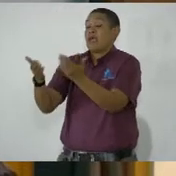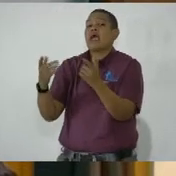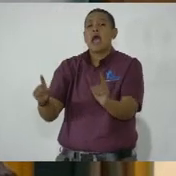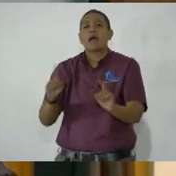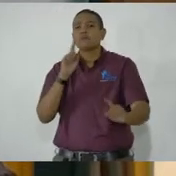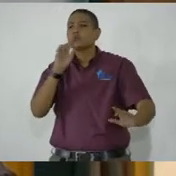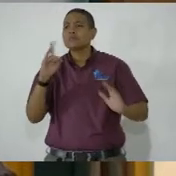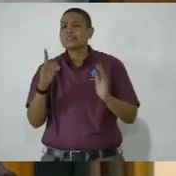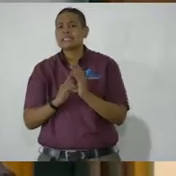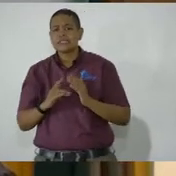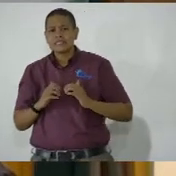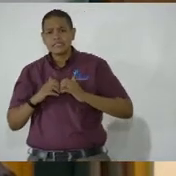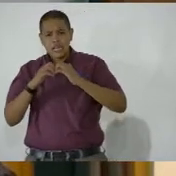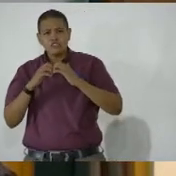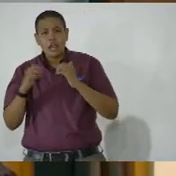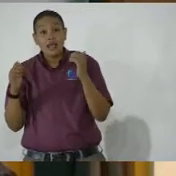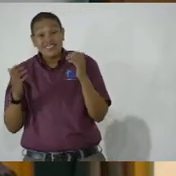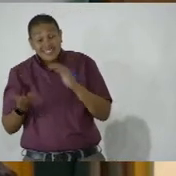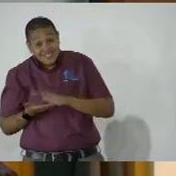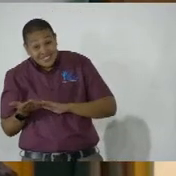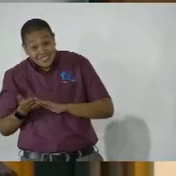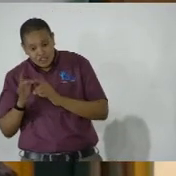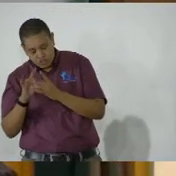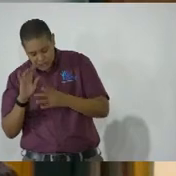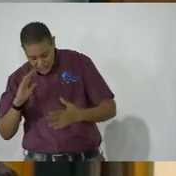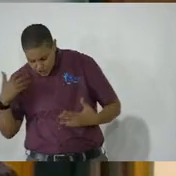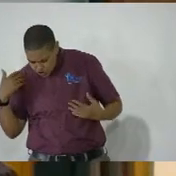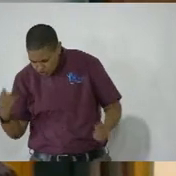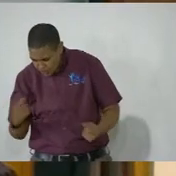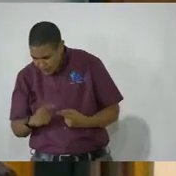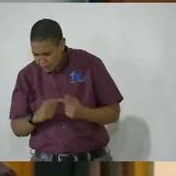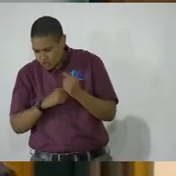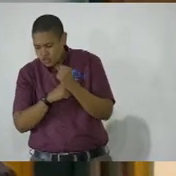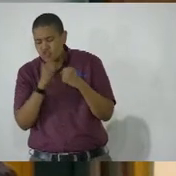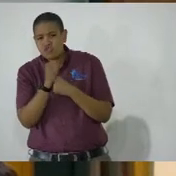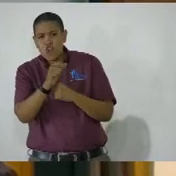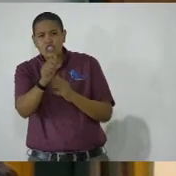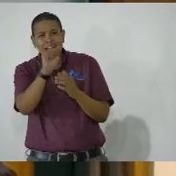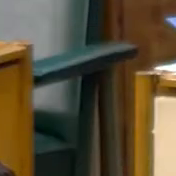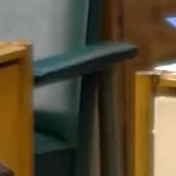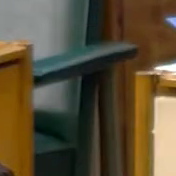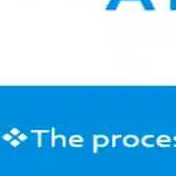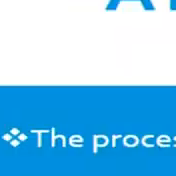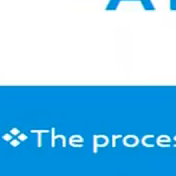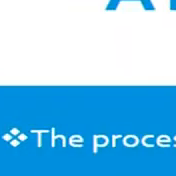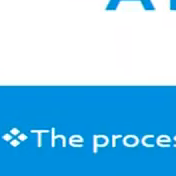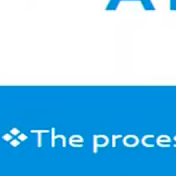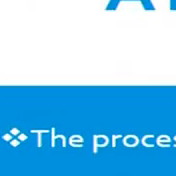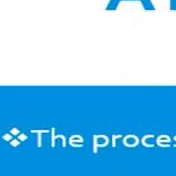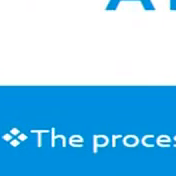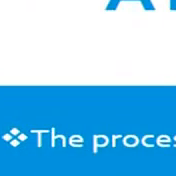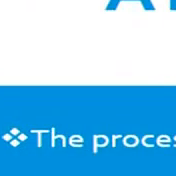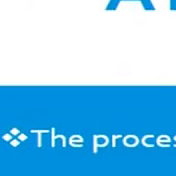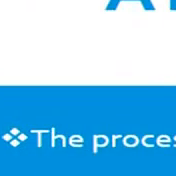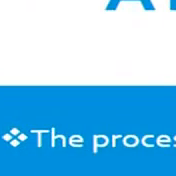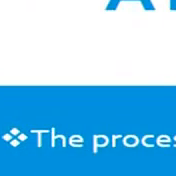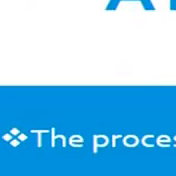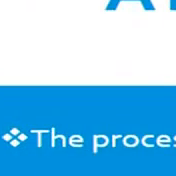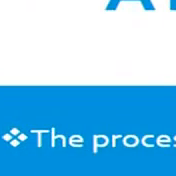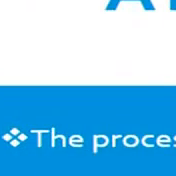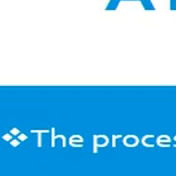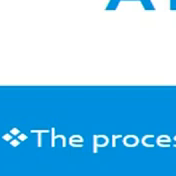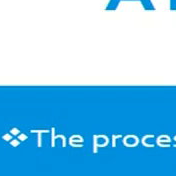be centralized under a strengthened and restructured AGC. At the time, the central concern, Madam